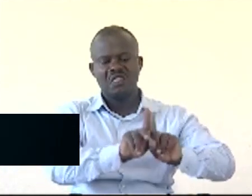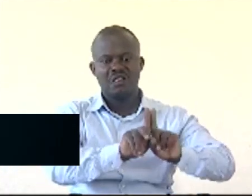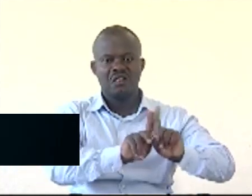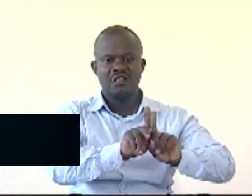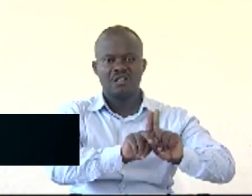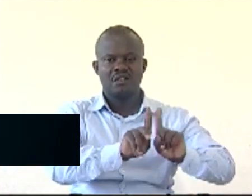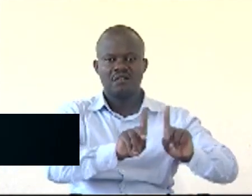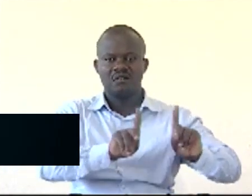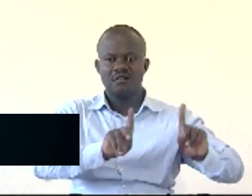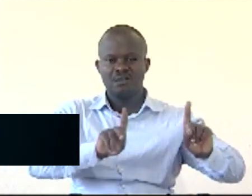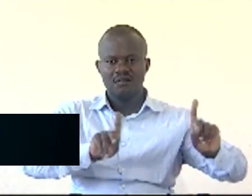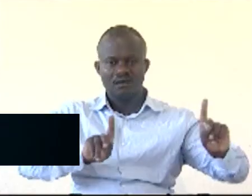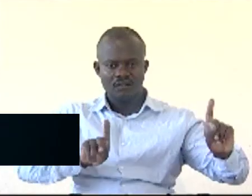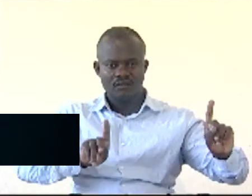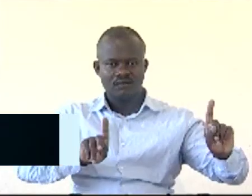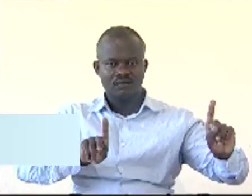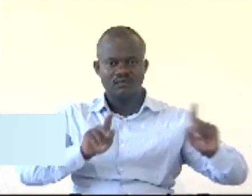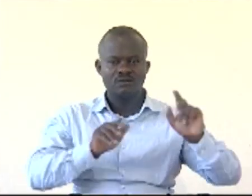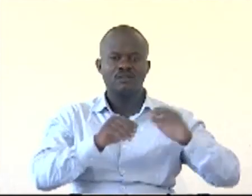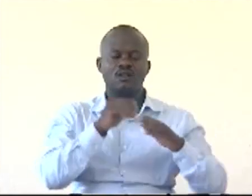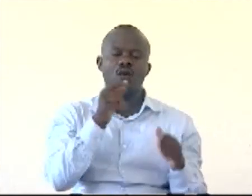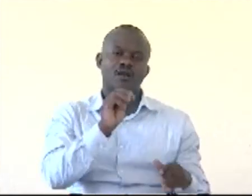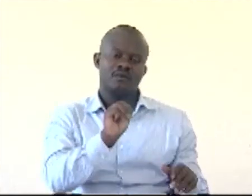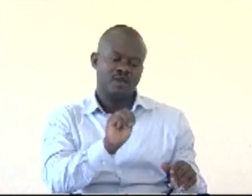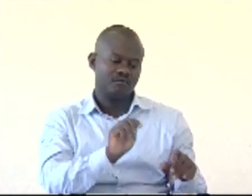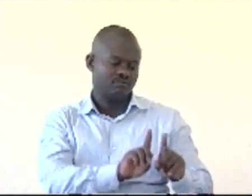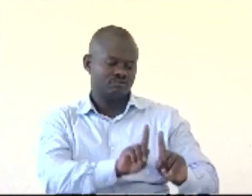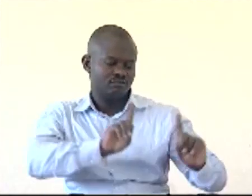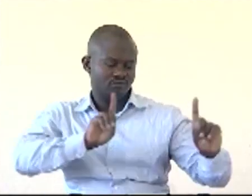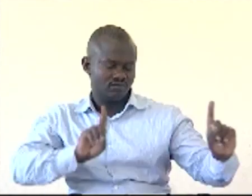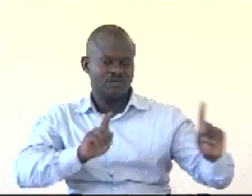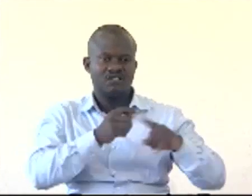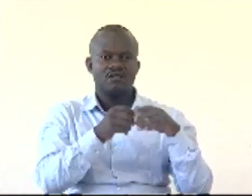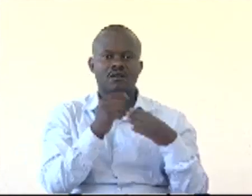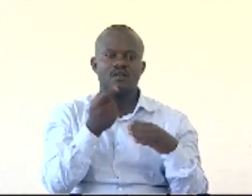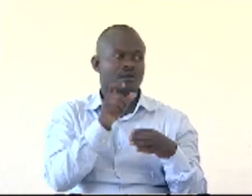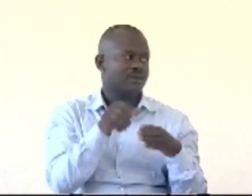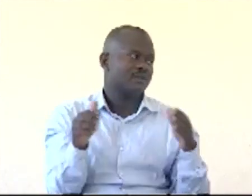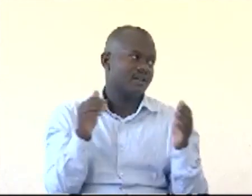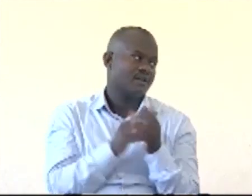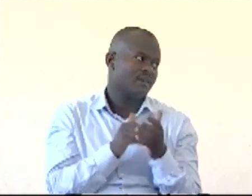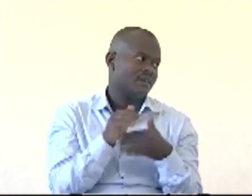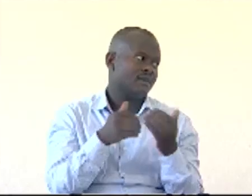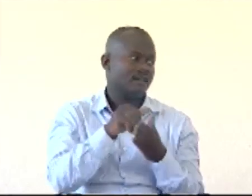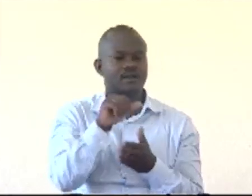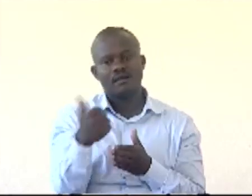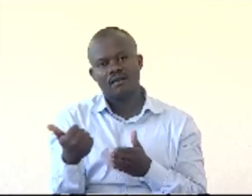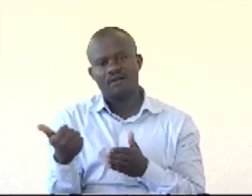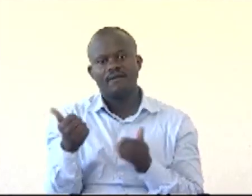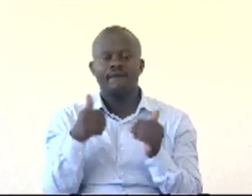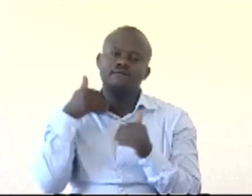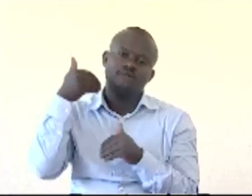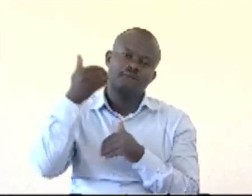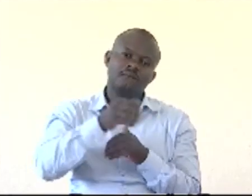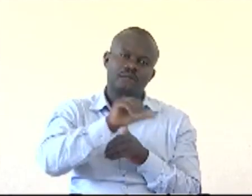We advised minimum to have 1 meter distance from one person and another. Then